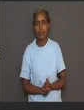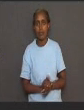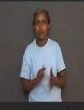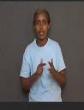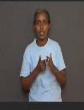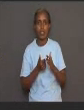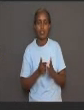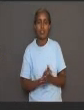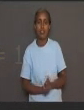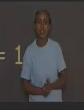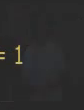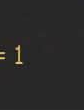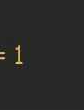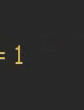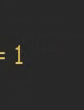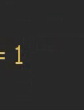Begin.